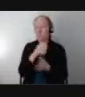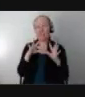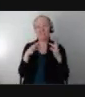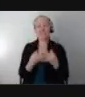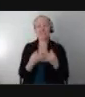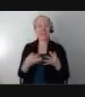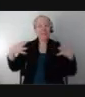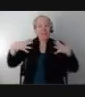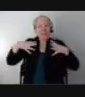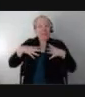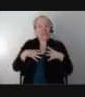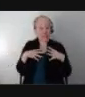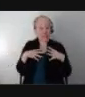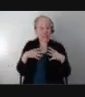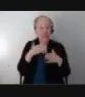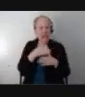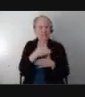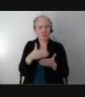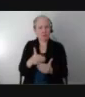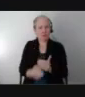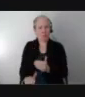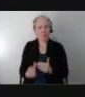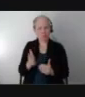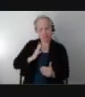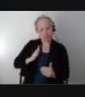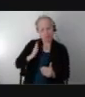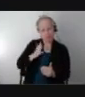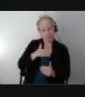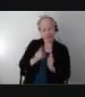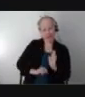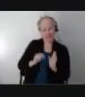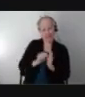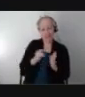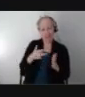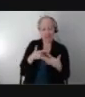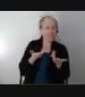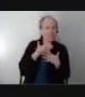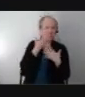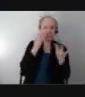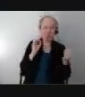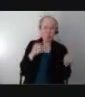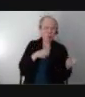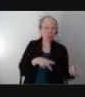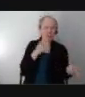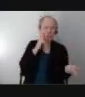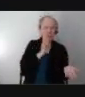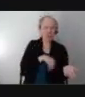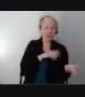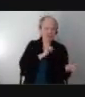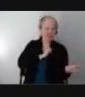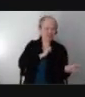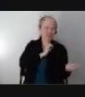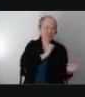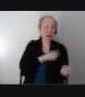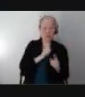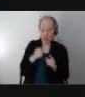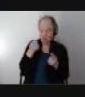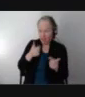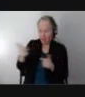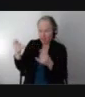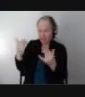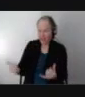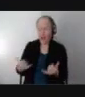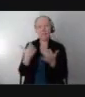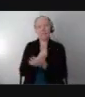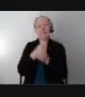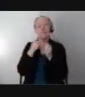certainly didn't feel that I had years ago in my career. But we need to acknowledge that the greater trends in our society of